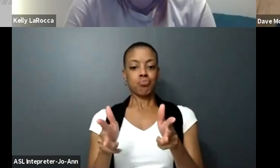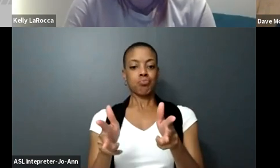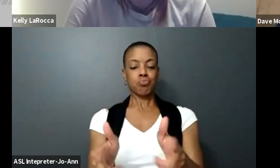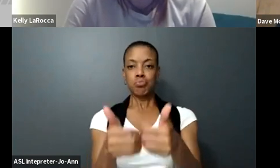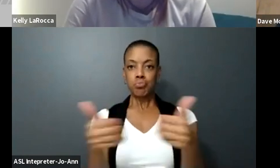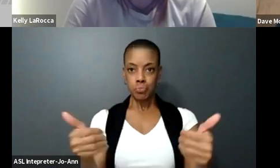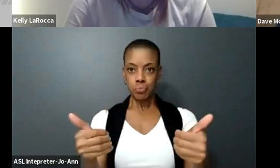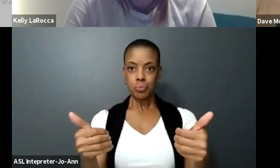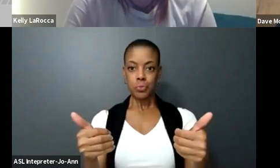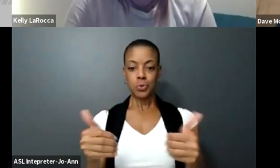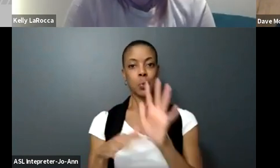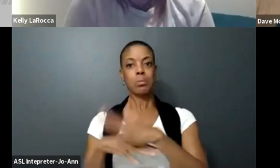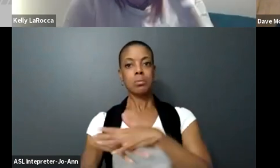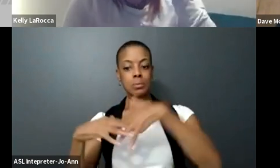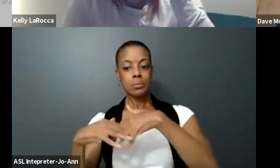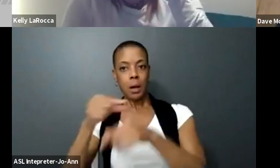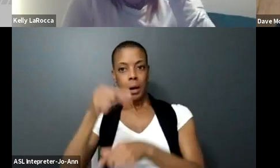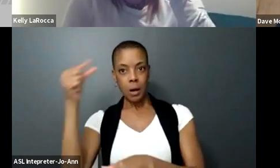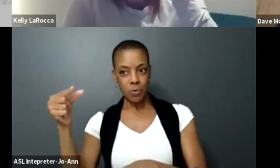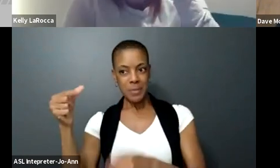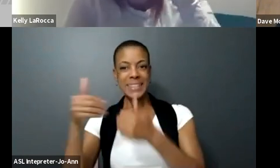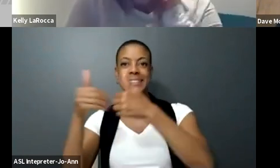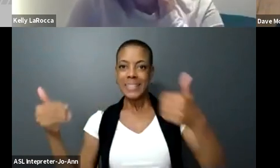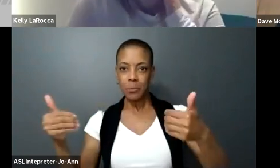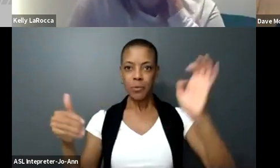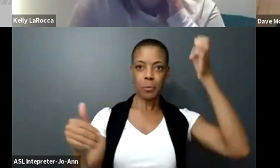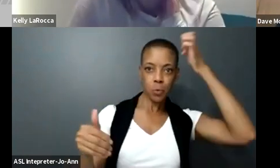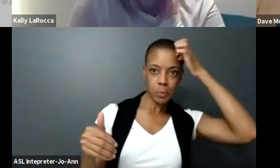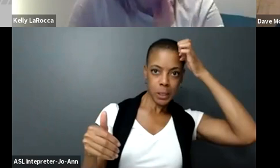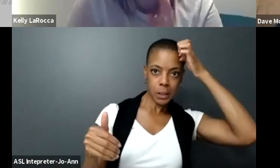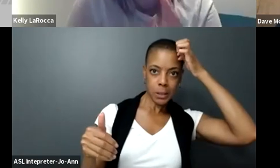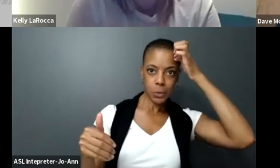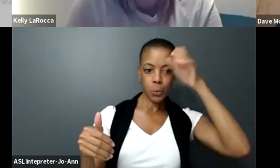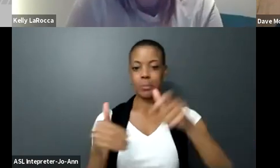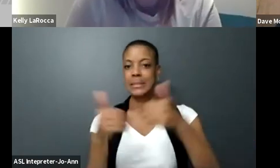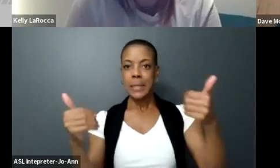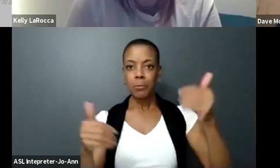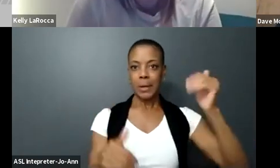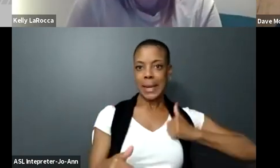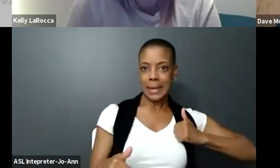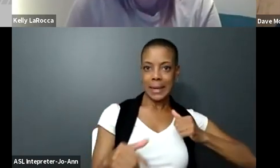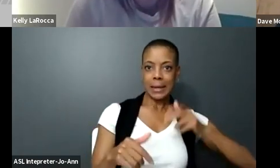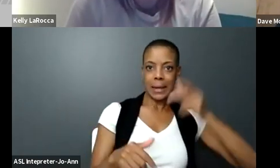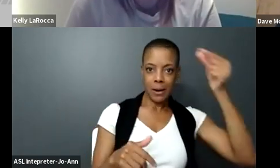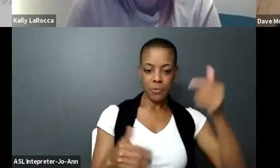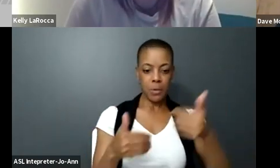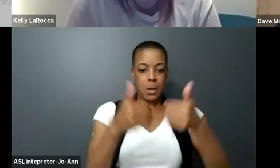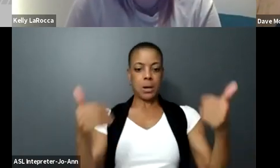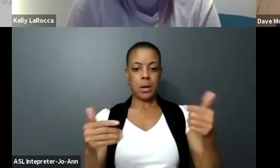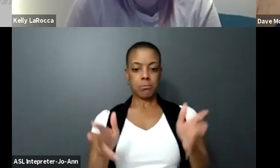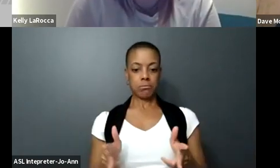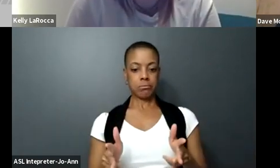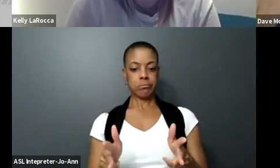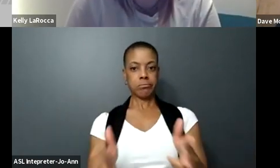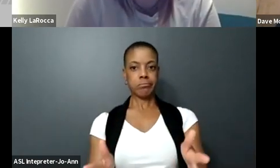Canadian government or whoever they might come in contact with. Also too, you have the Royal Proclamation, Treaty